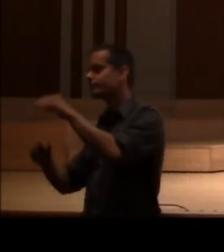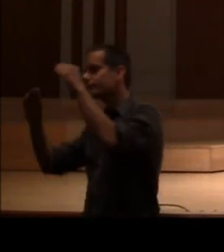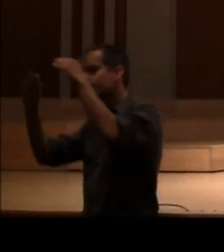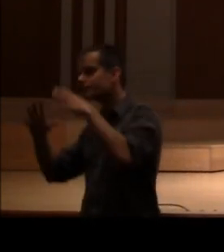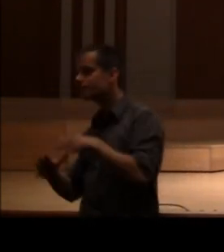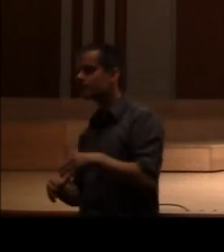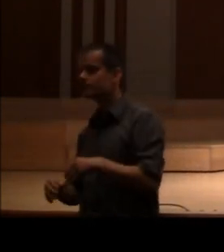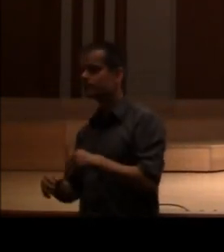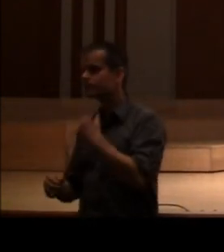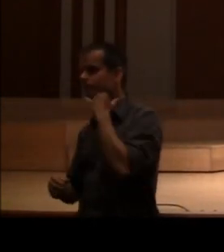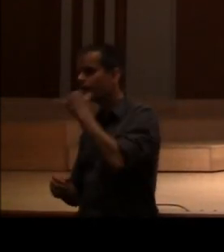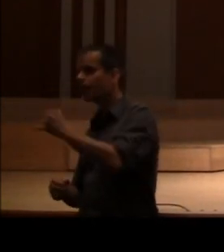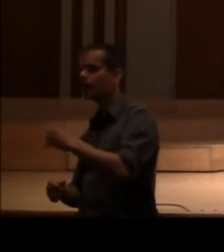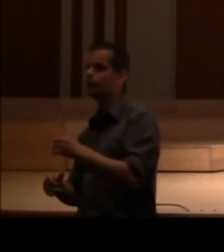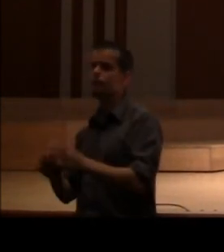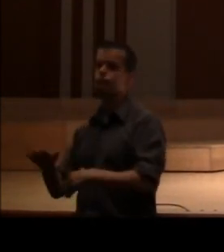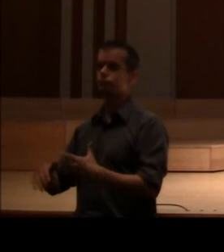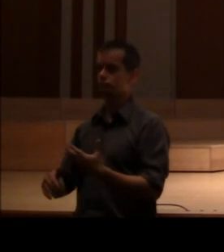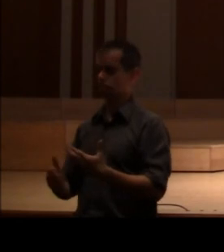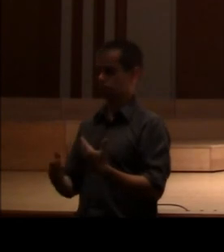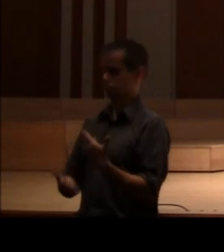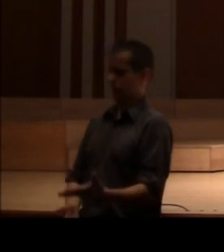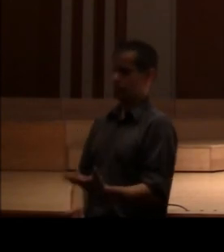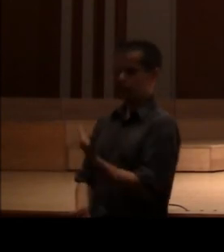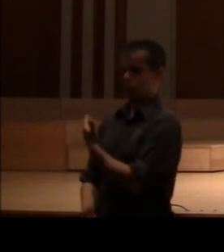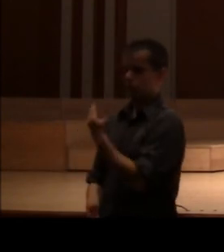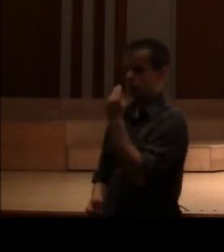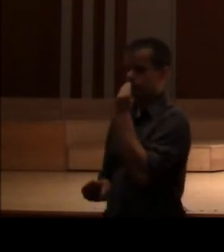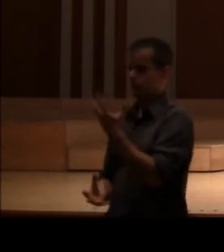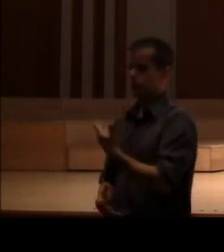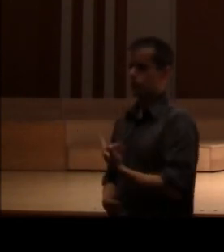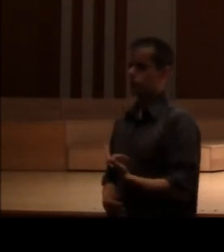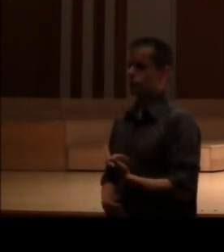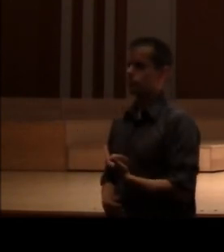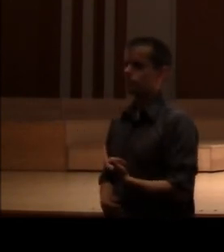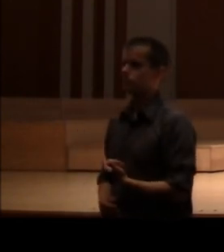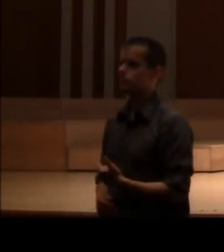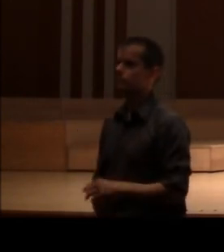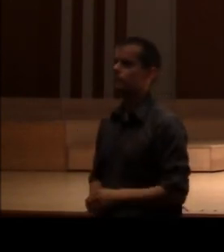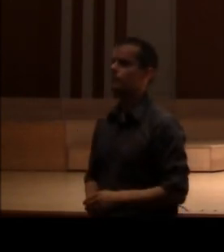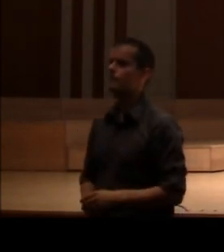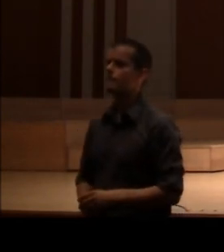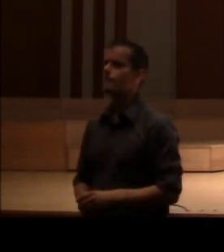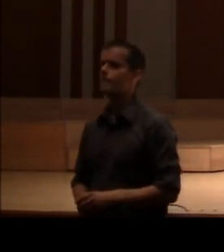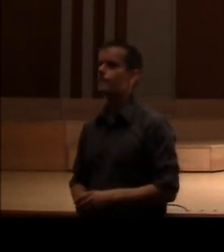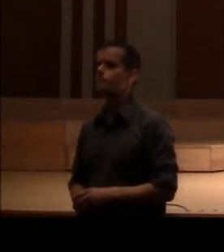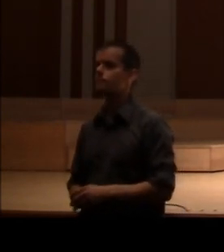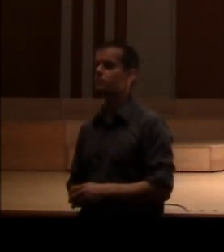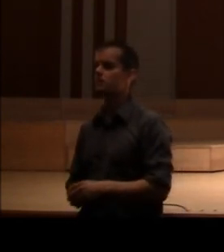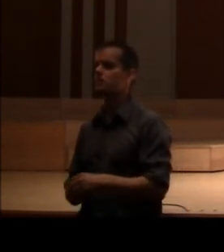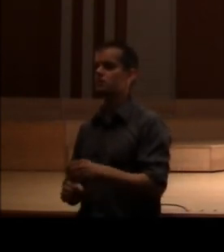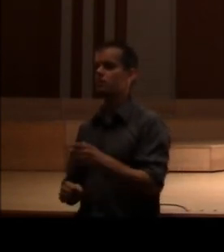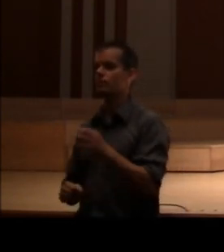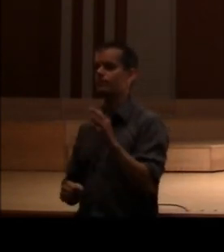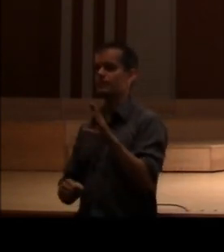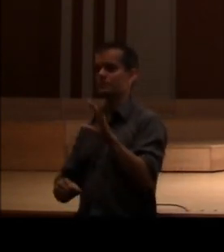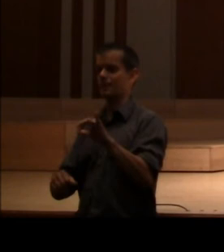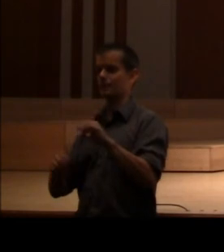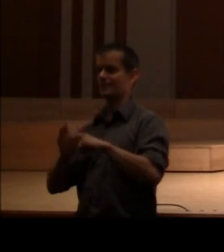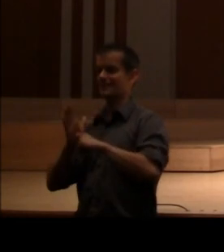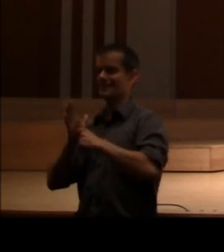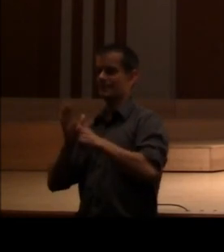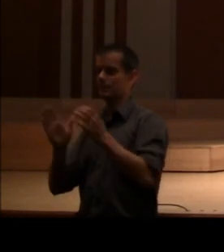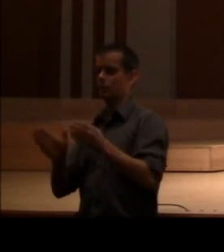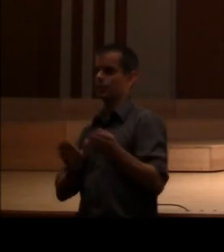example. I was doing Relay for Life at the American Cancer Society, and Facebook was like the key organizing tool. So you see how we're not